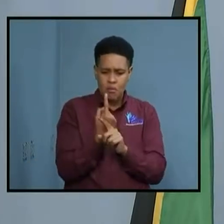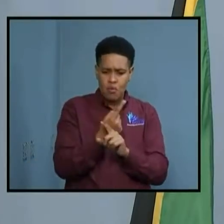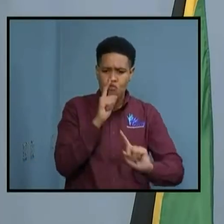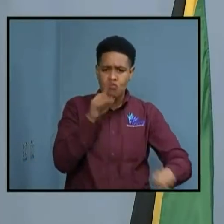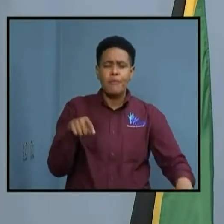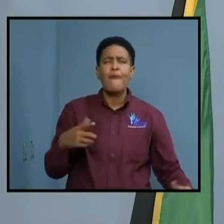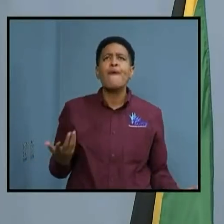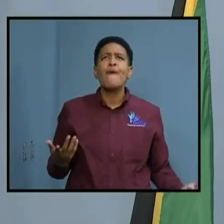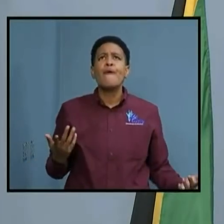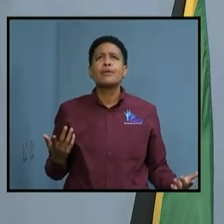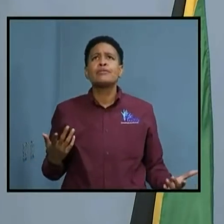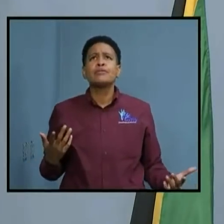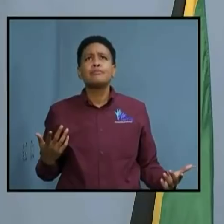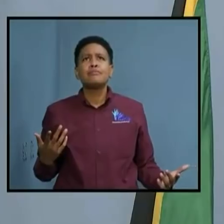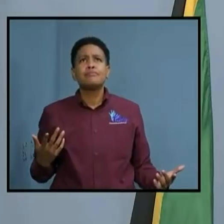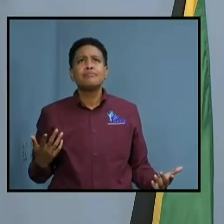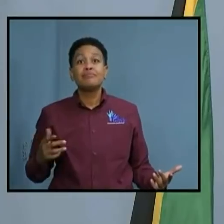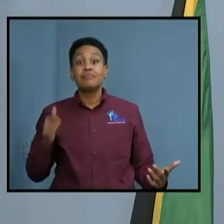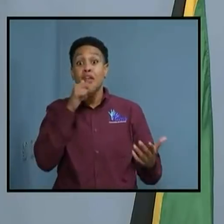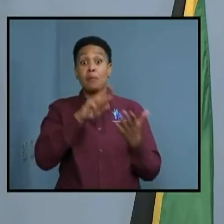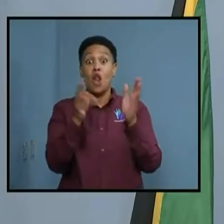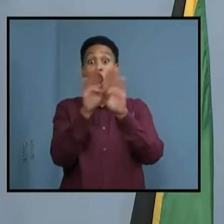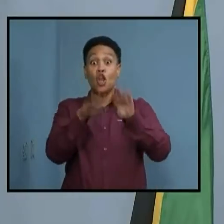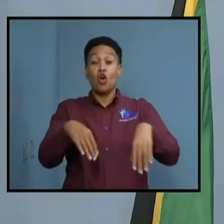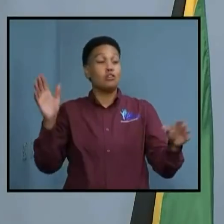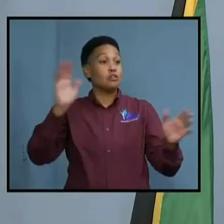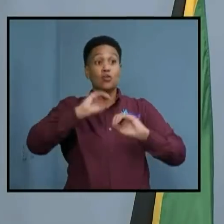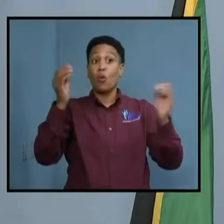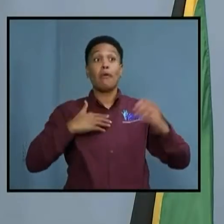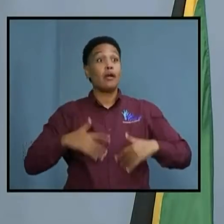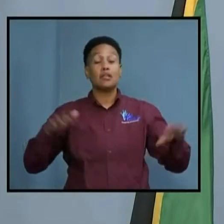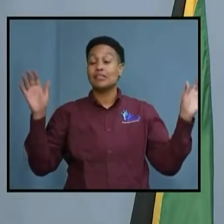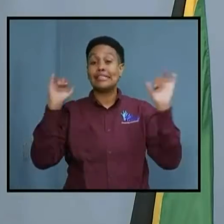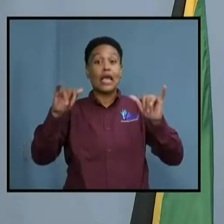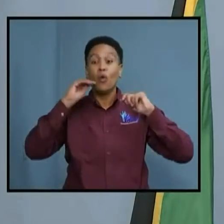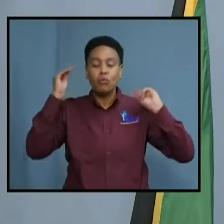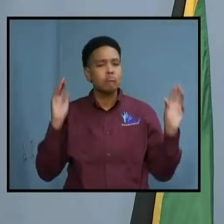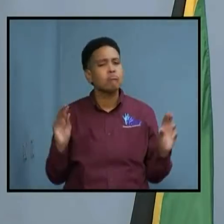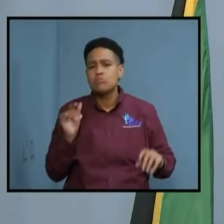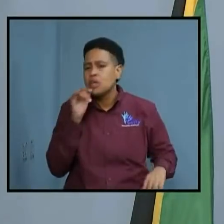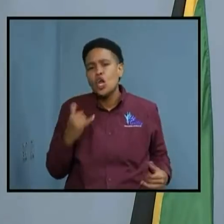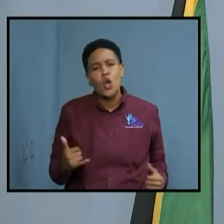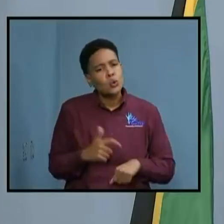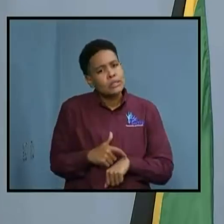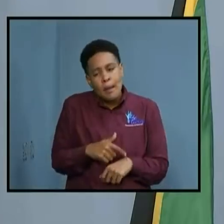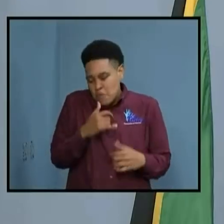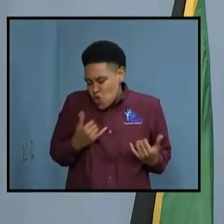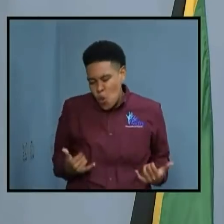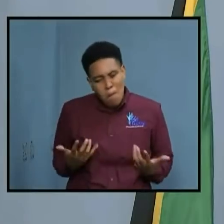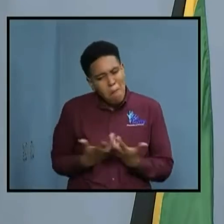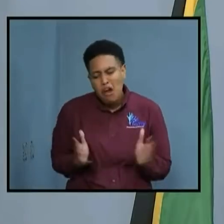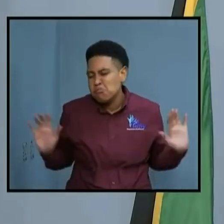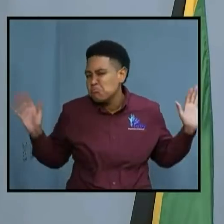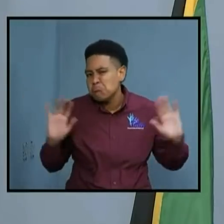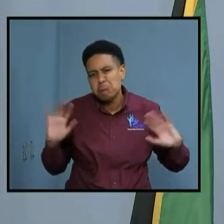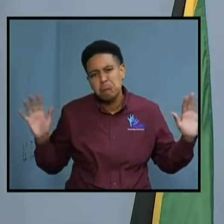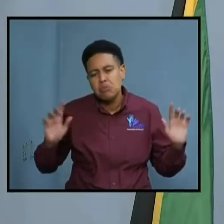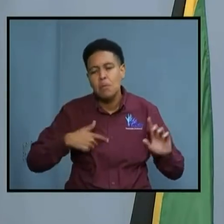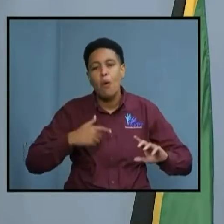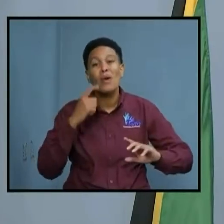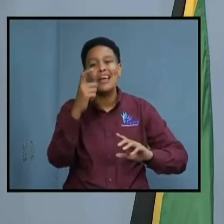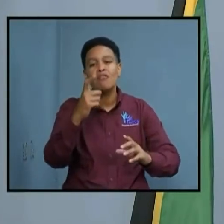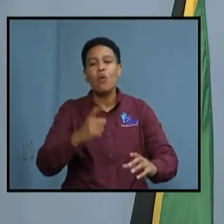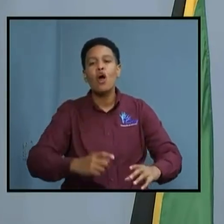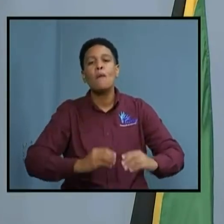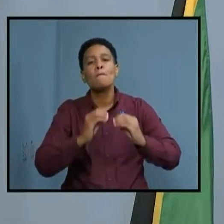would not be a lockdown, certainly not at this time. Nevertheless, we have implemented tighter